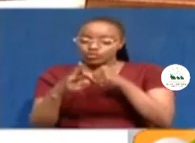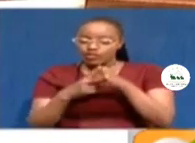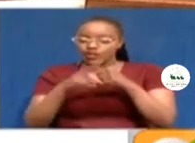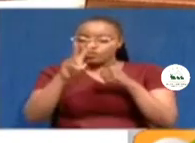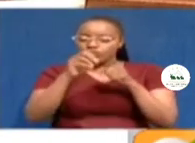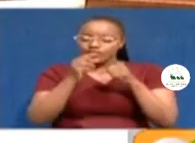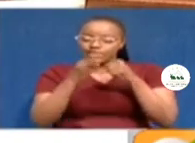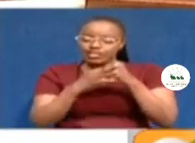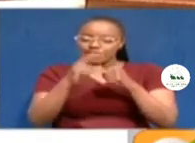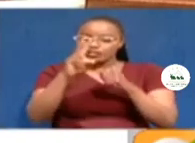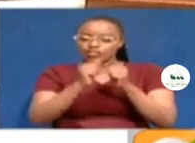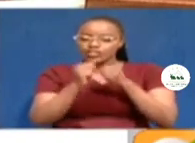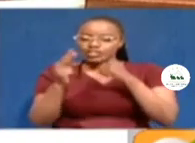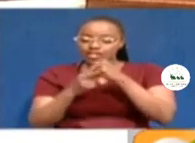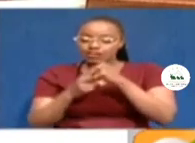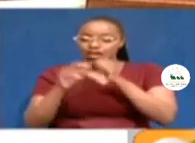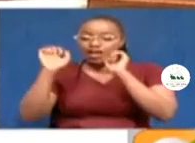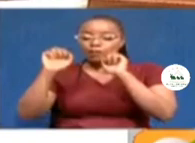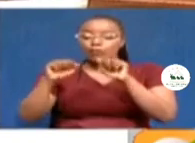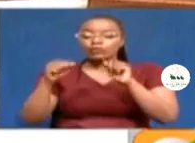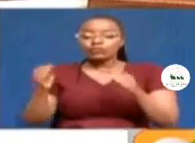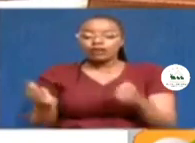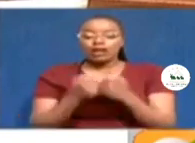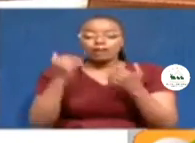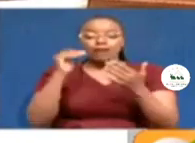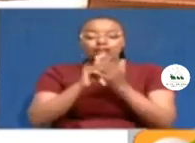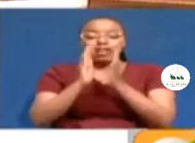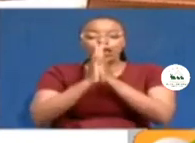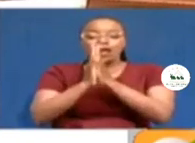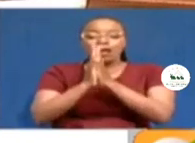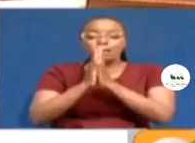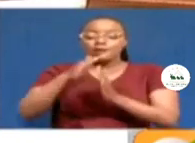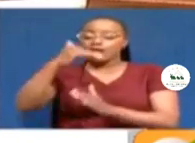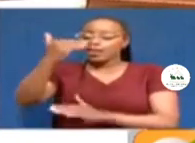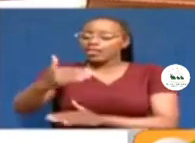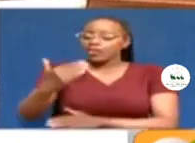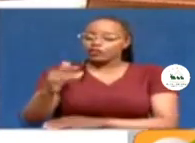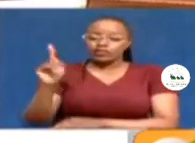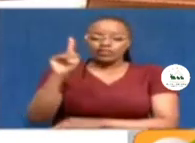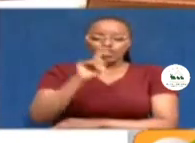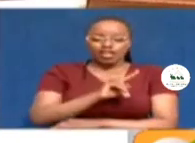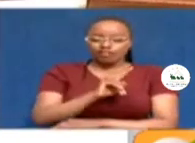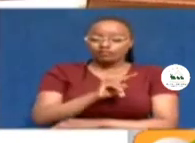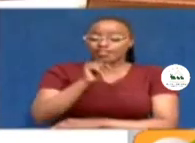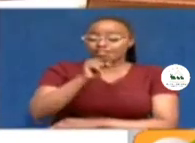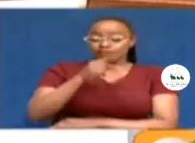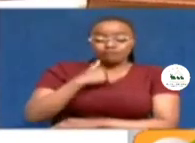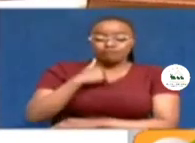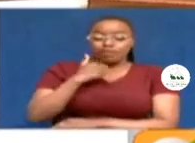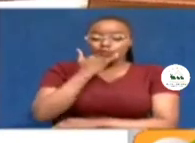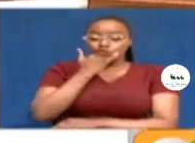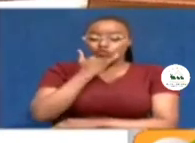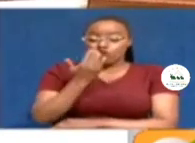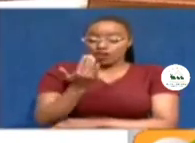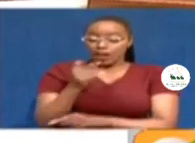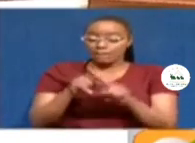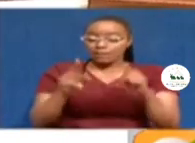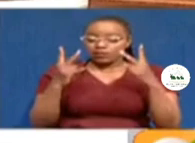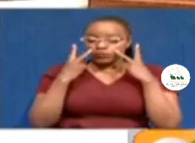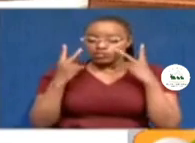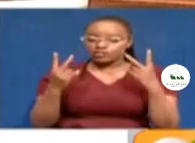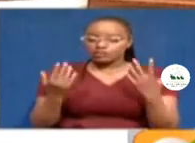and 2017 may happen again. I pray on a daily basis that I am wrong. But you